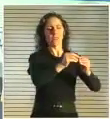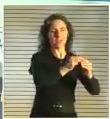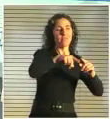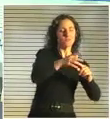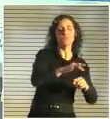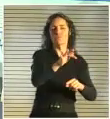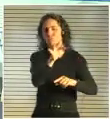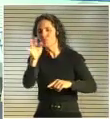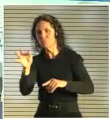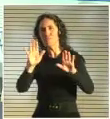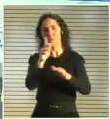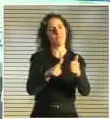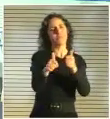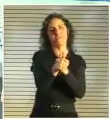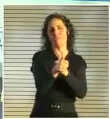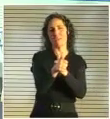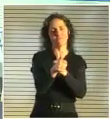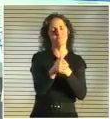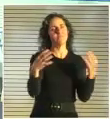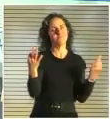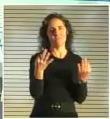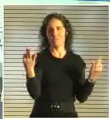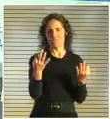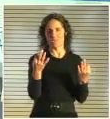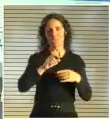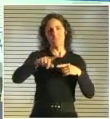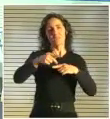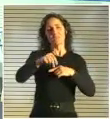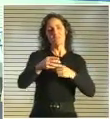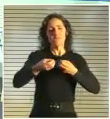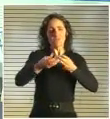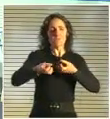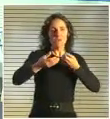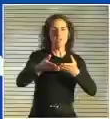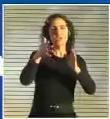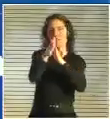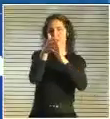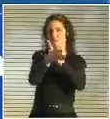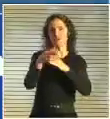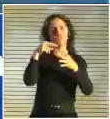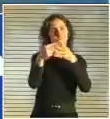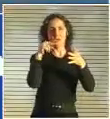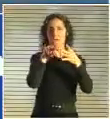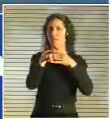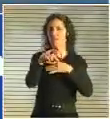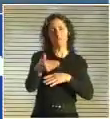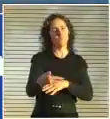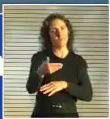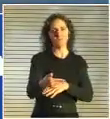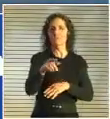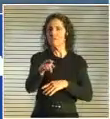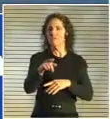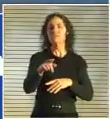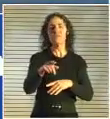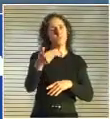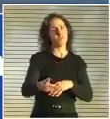very important. Transparent reporting, an important first step in establishing trust. Clarity around the why and the